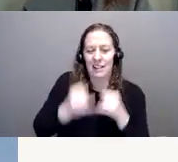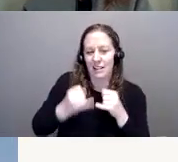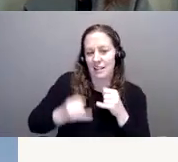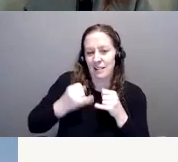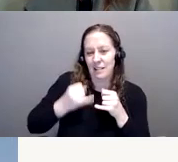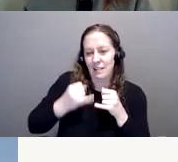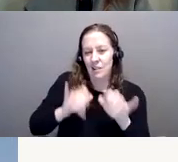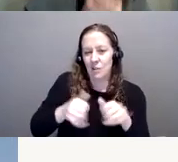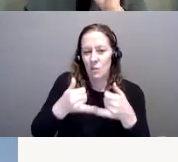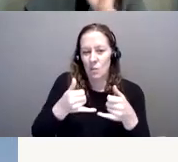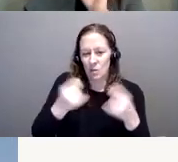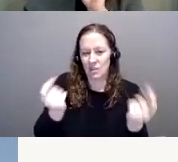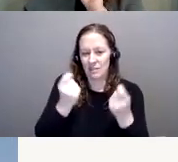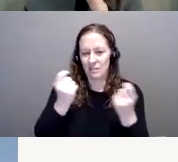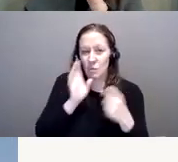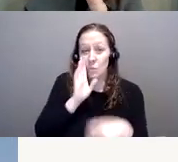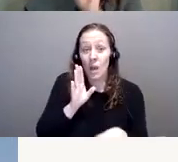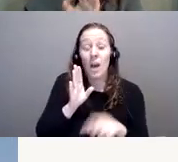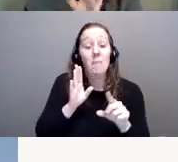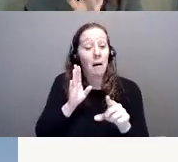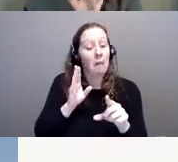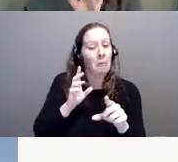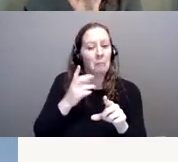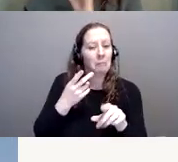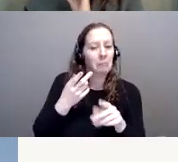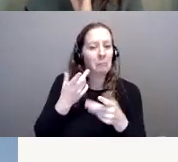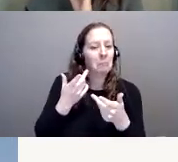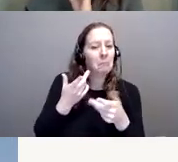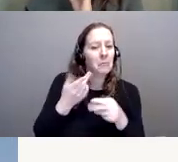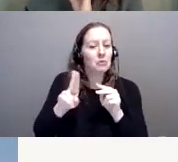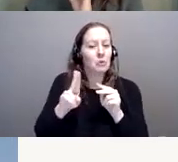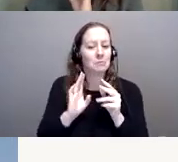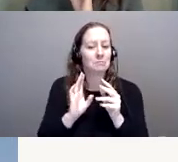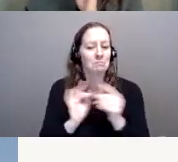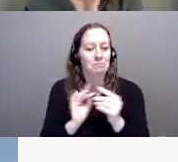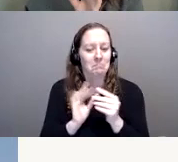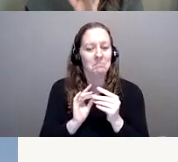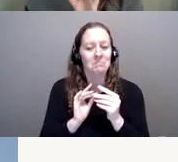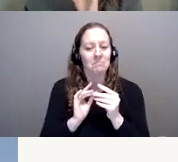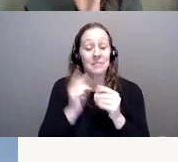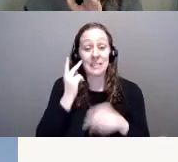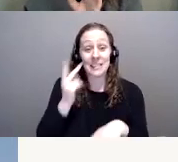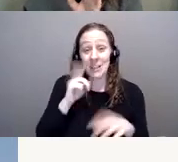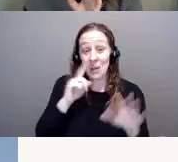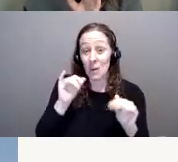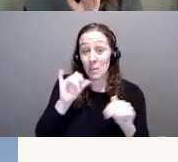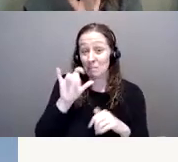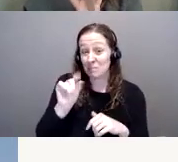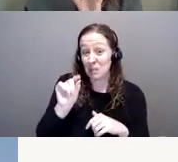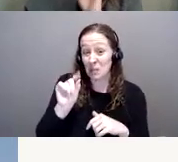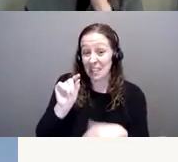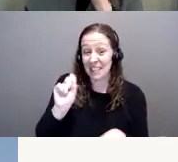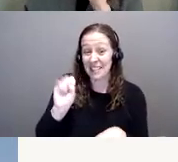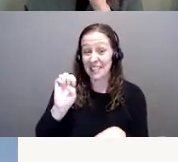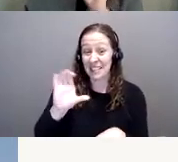award ceremony. But you did just get like a little sneak peek. So hope you enjoyed the 20 seconds that you